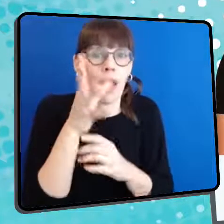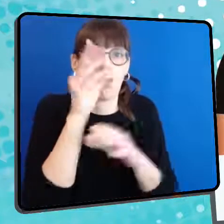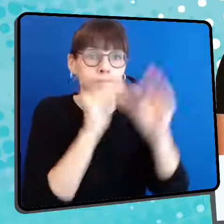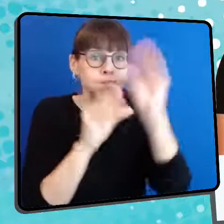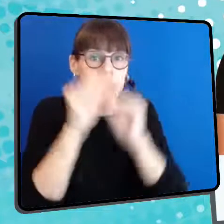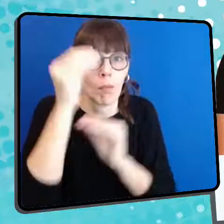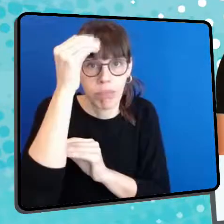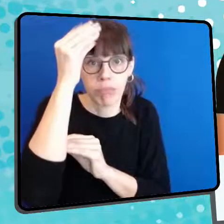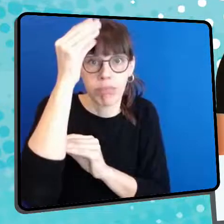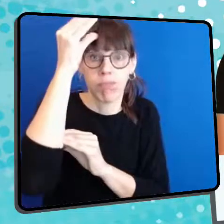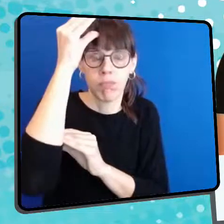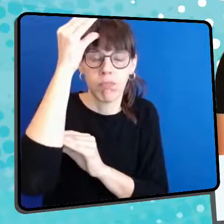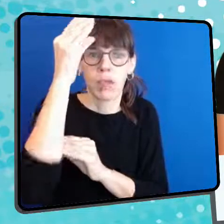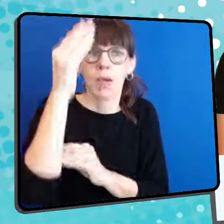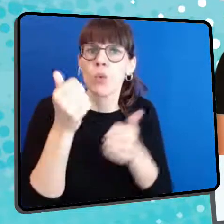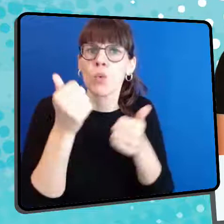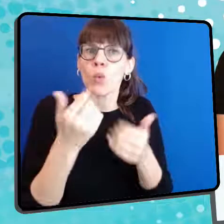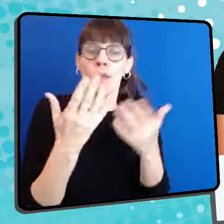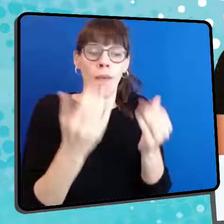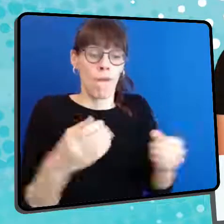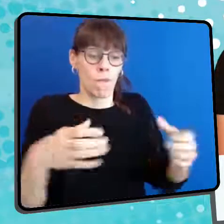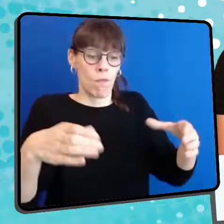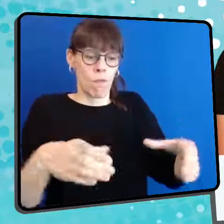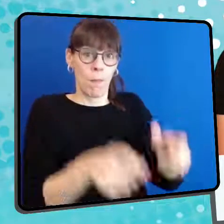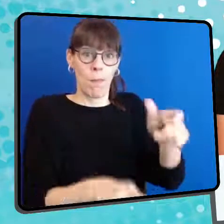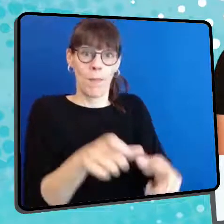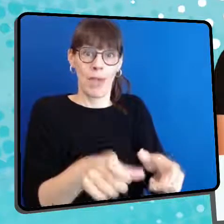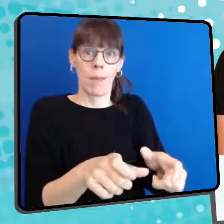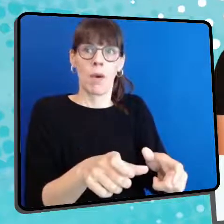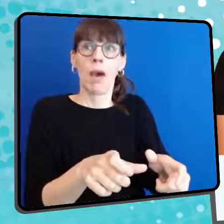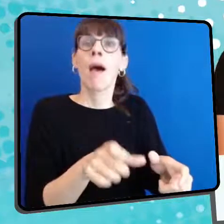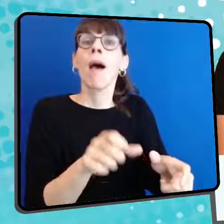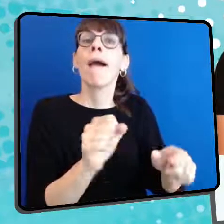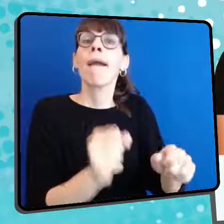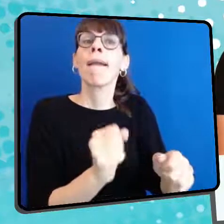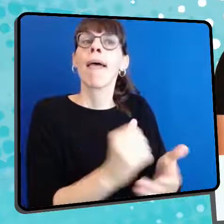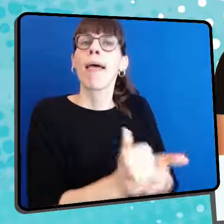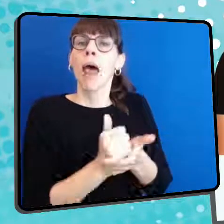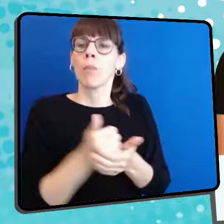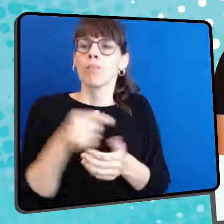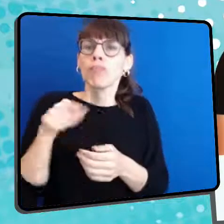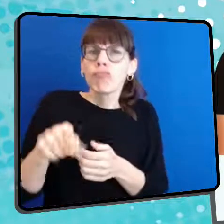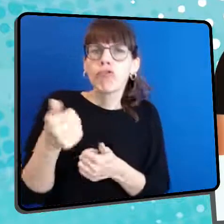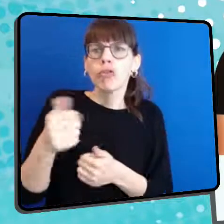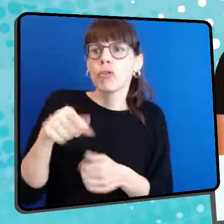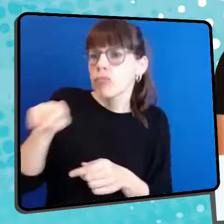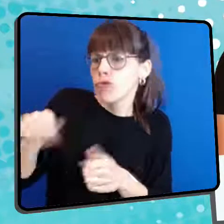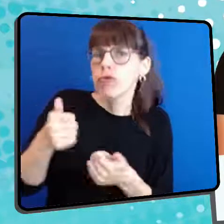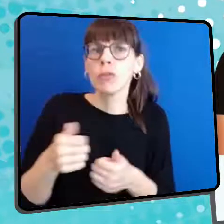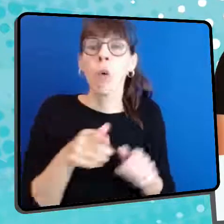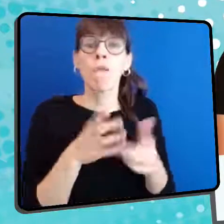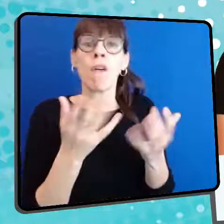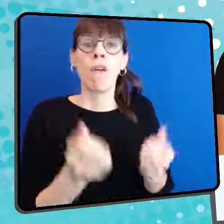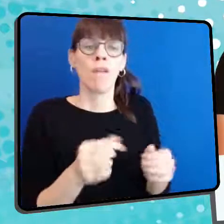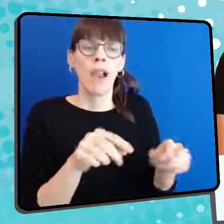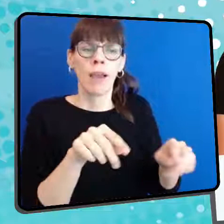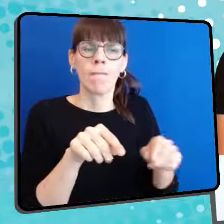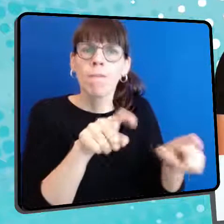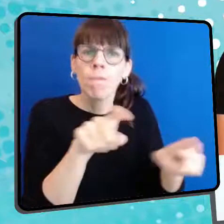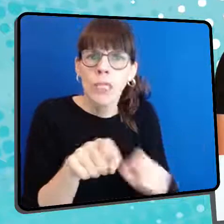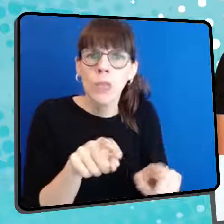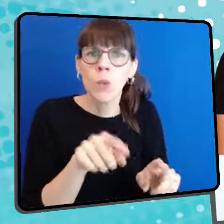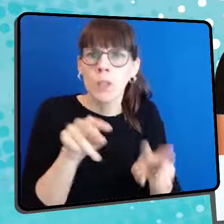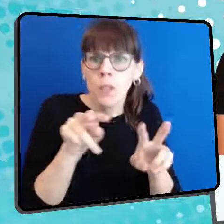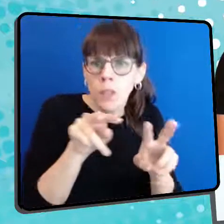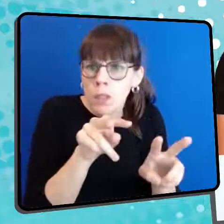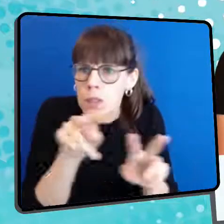you towards a good solution, or maybe have some videos that you can watch, or just help you debug the thing that you're building.